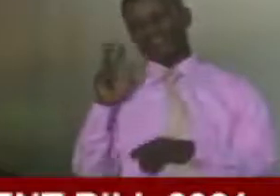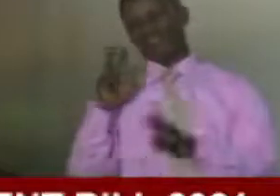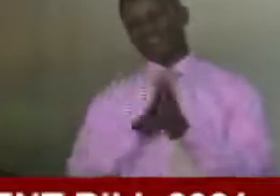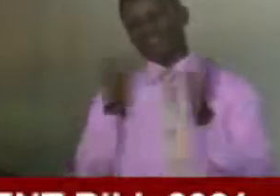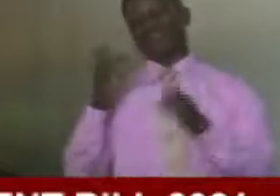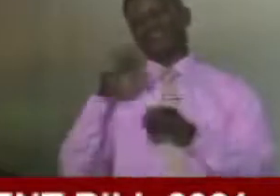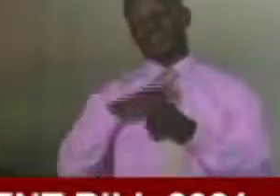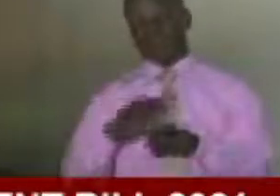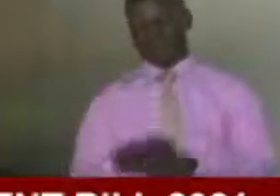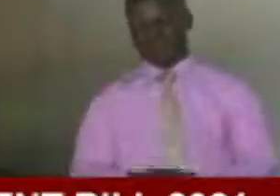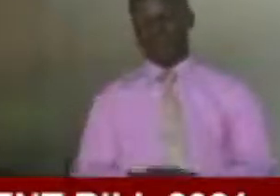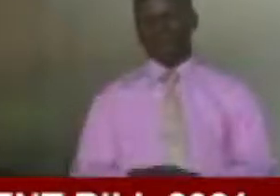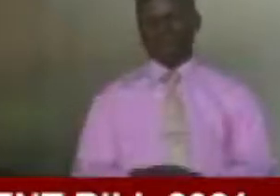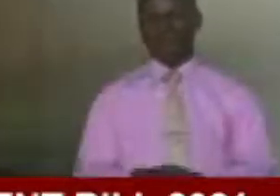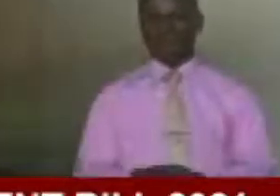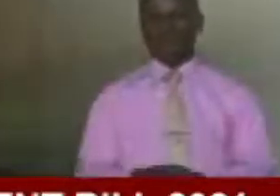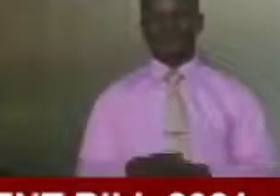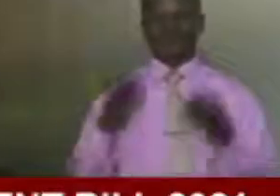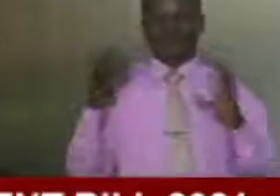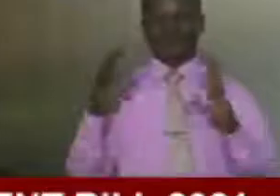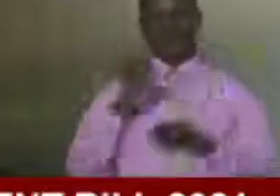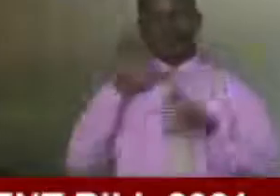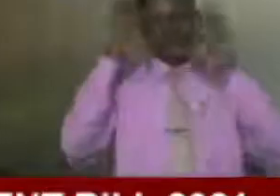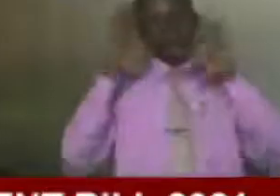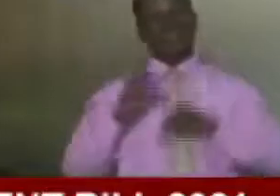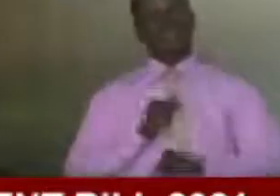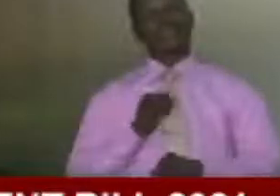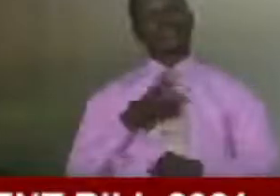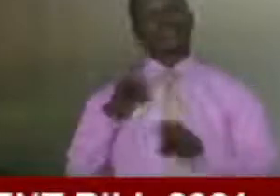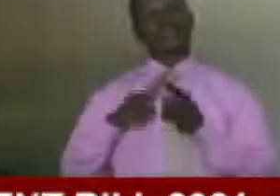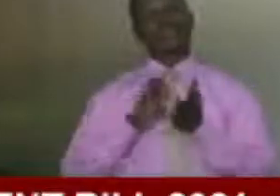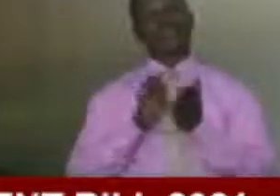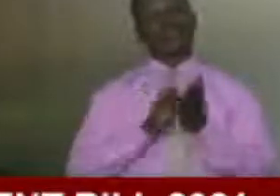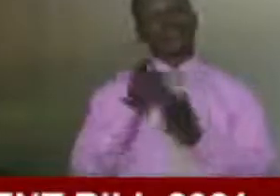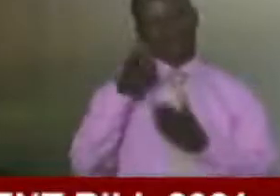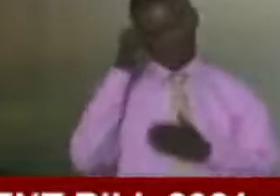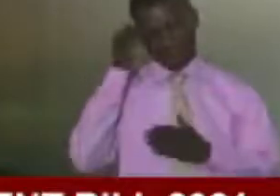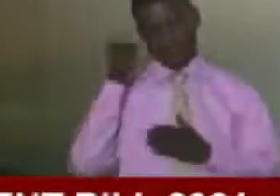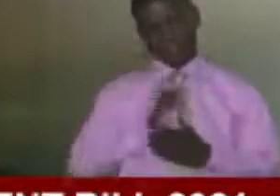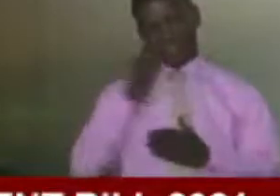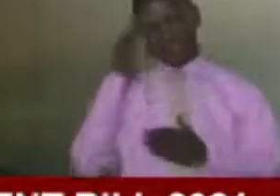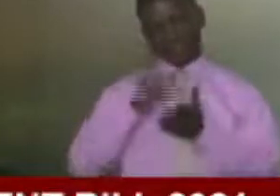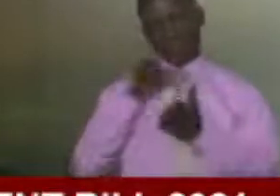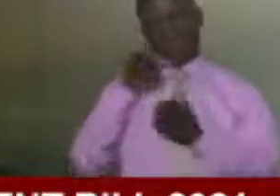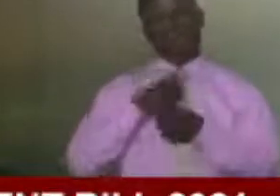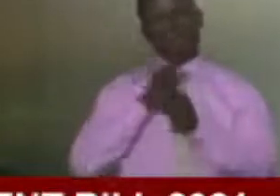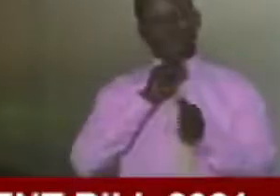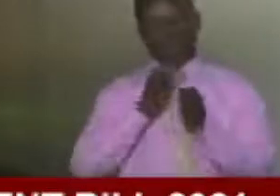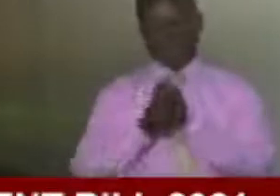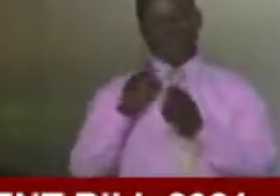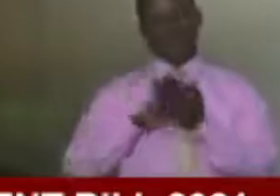right. Your Excellency, I would like to excuse you, because I know that you made a commitment that you're going to be